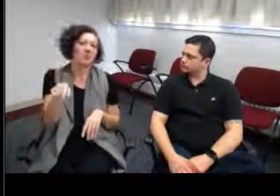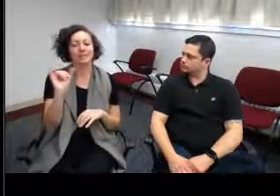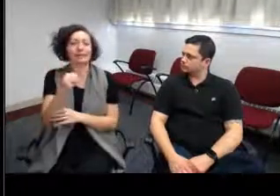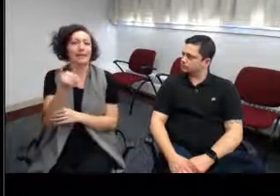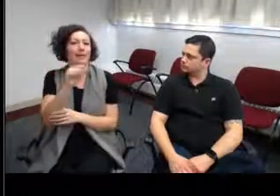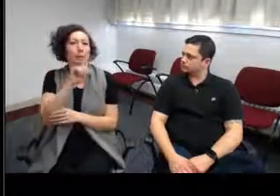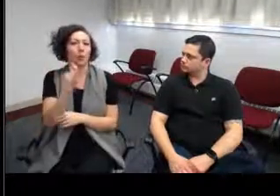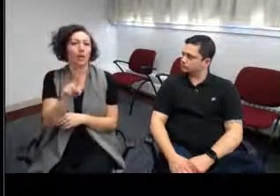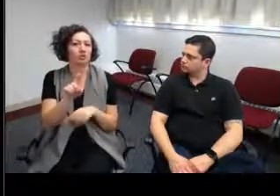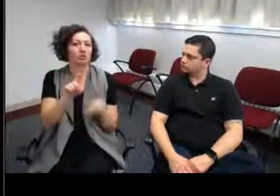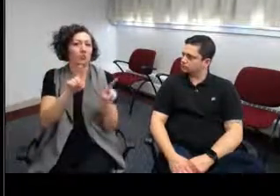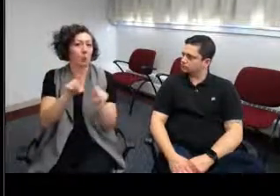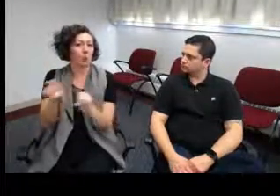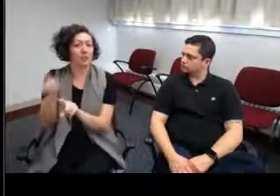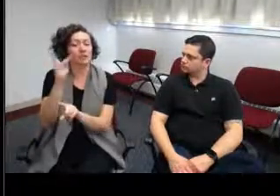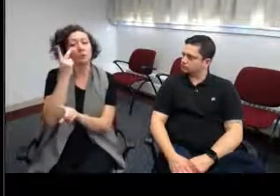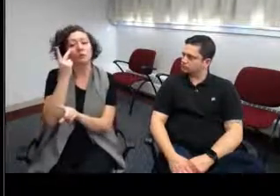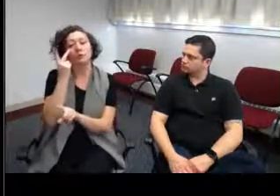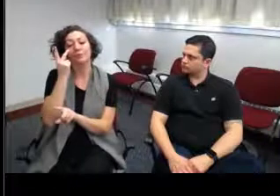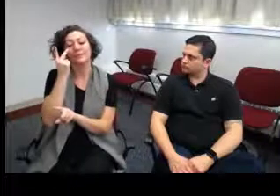it.